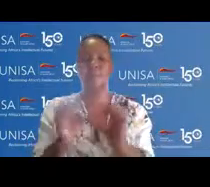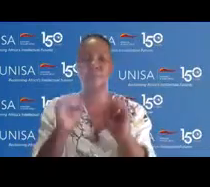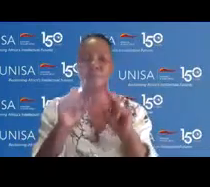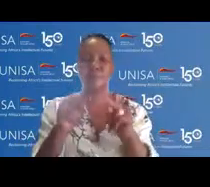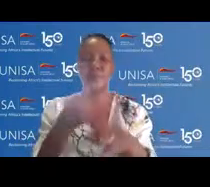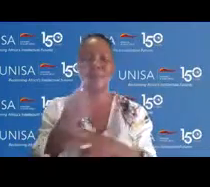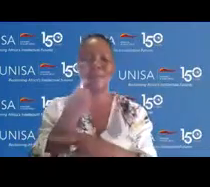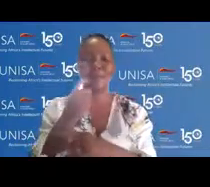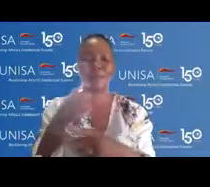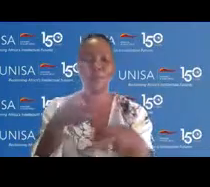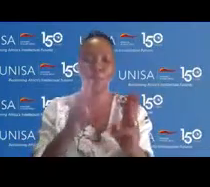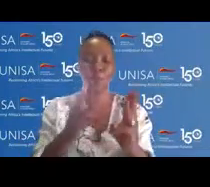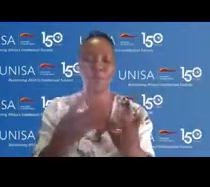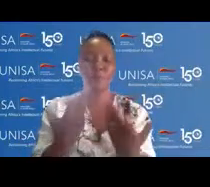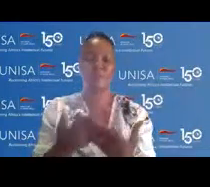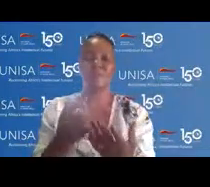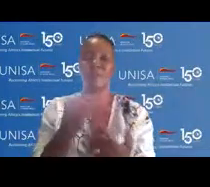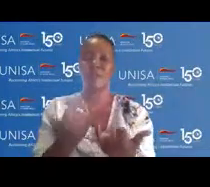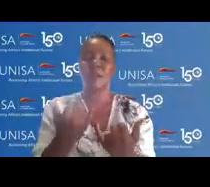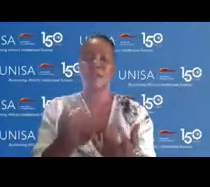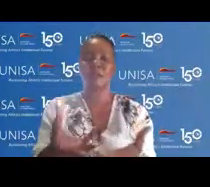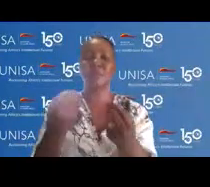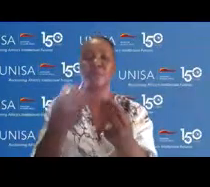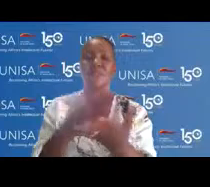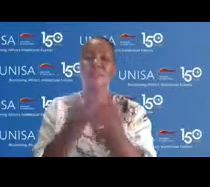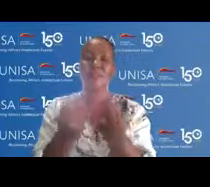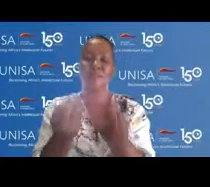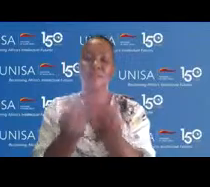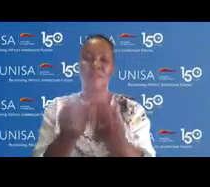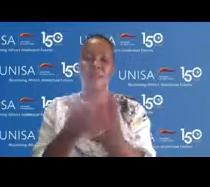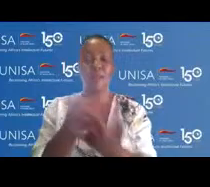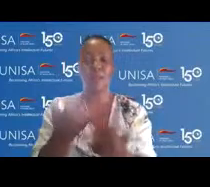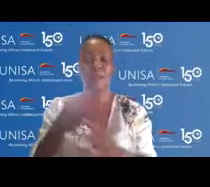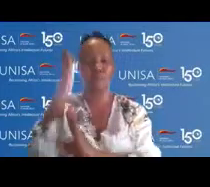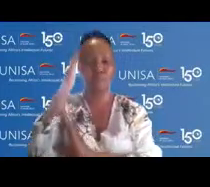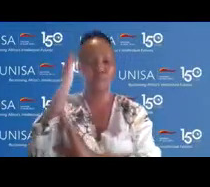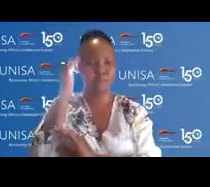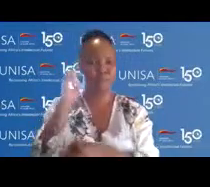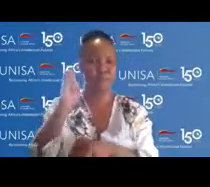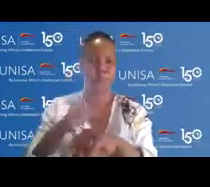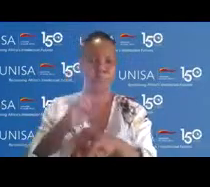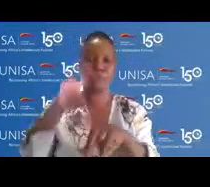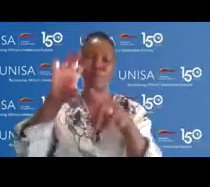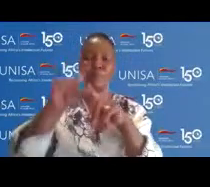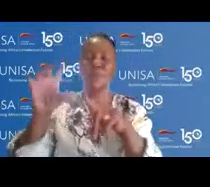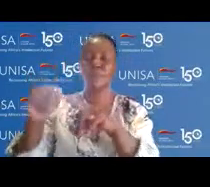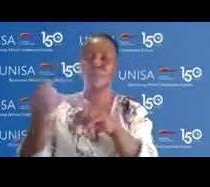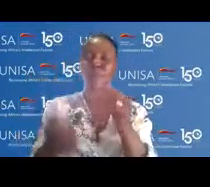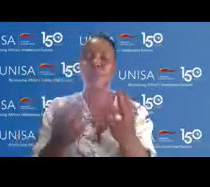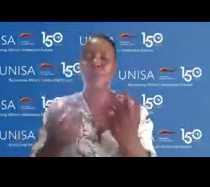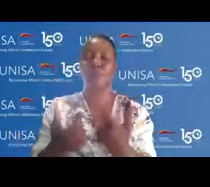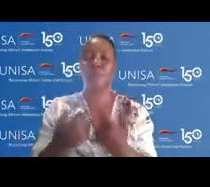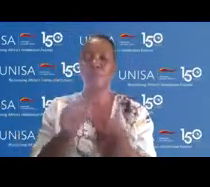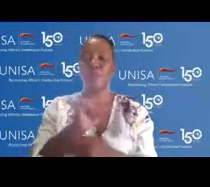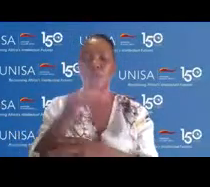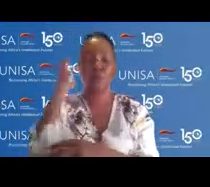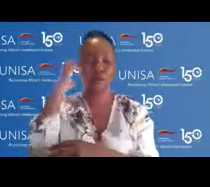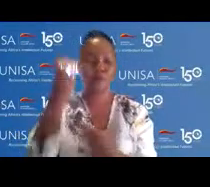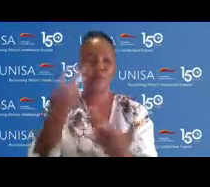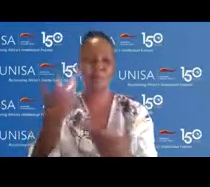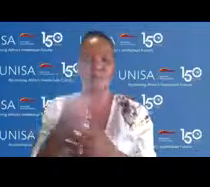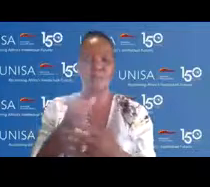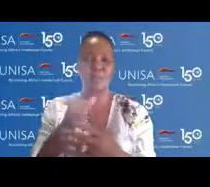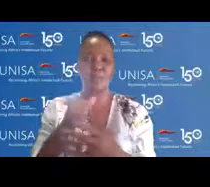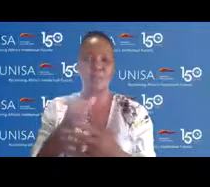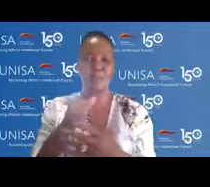Now you've got something else, and now you know, okay, you just need to go find it on your phone. I think there are apps even that can do